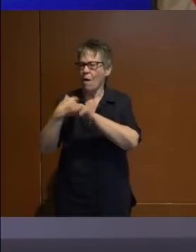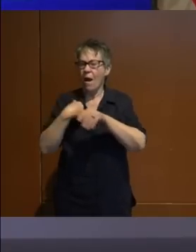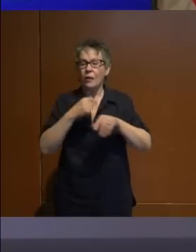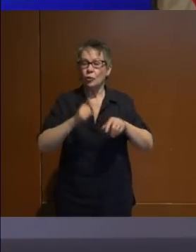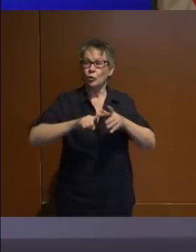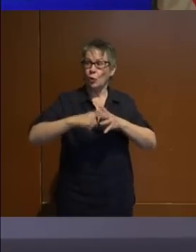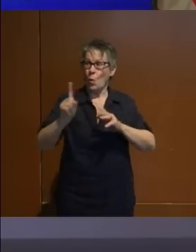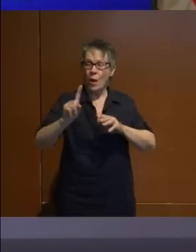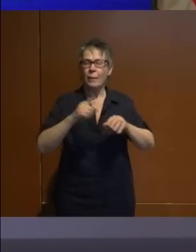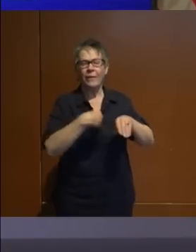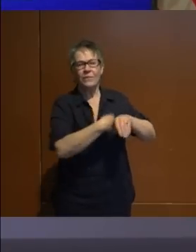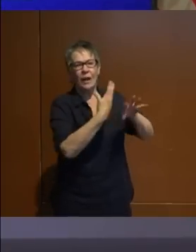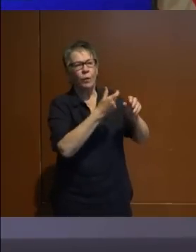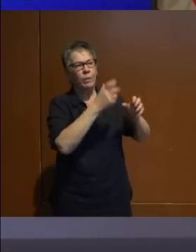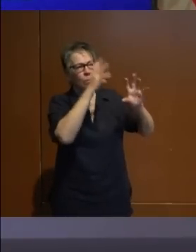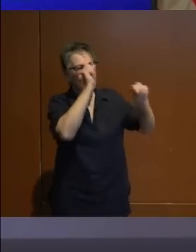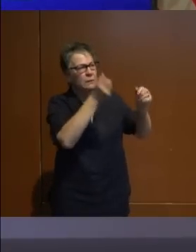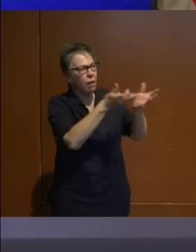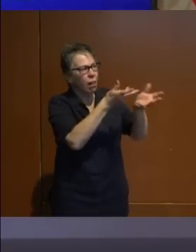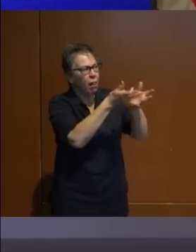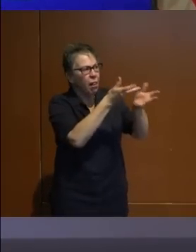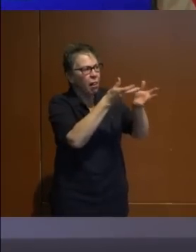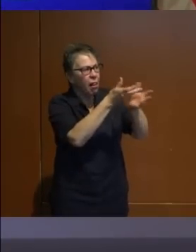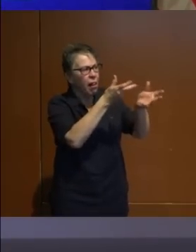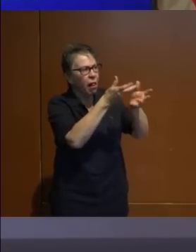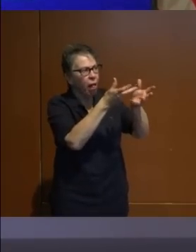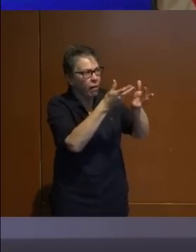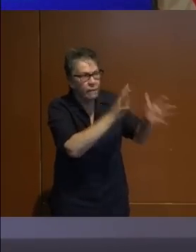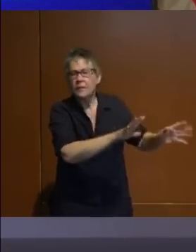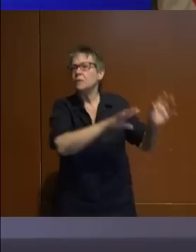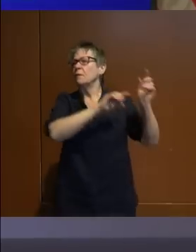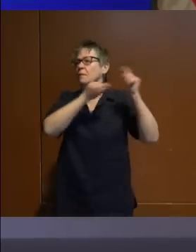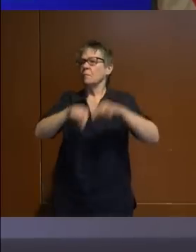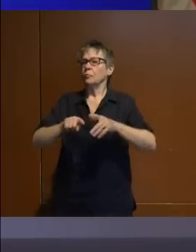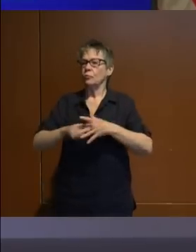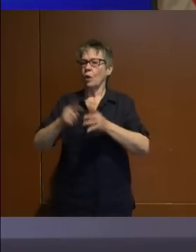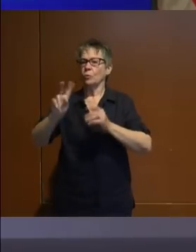here tomorrow at 1 p.m. Thank you, Commissioner